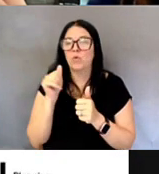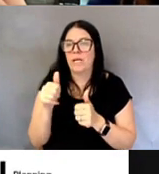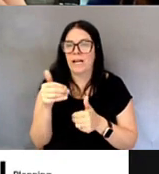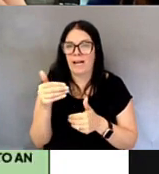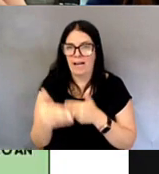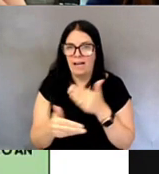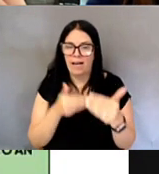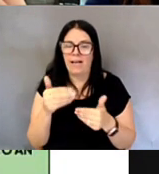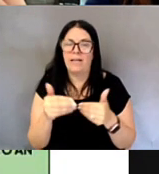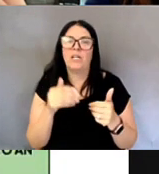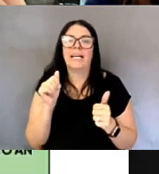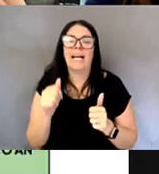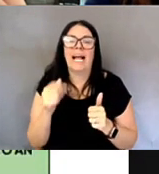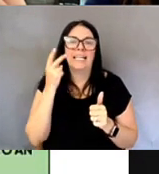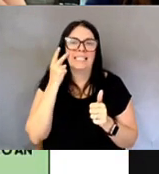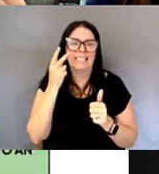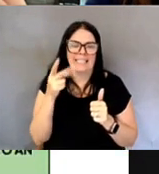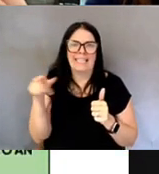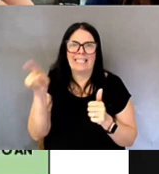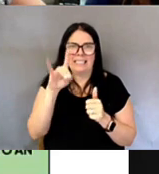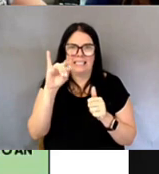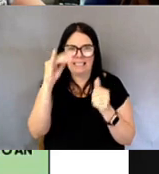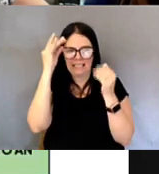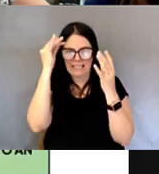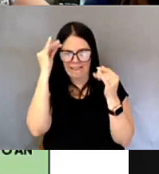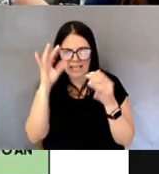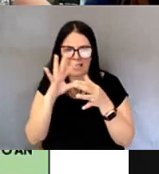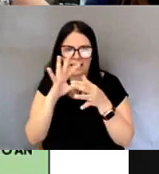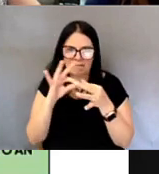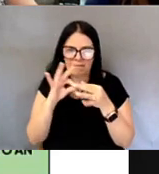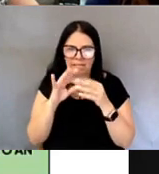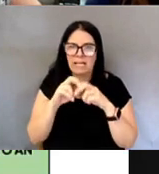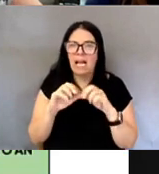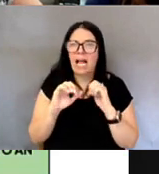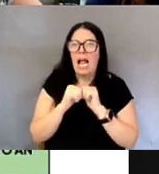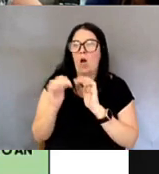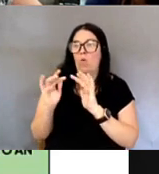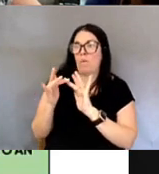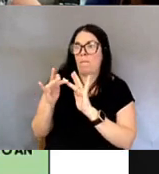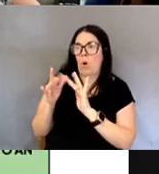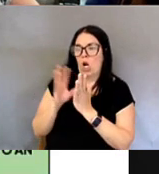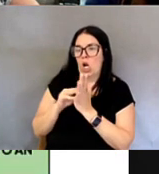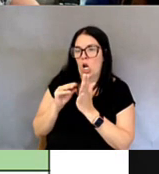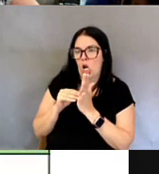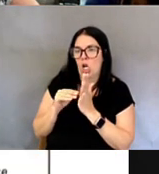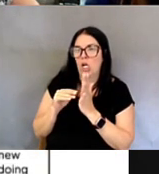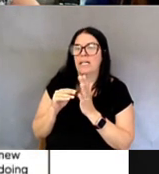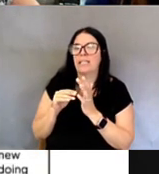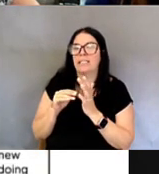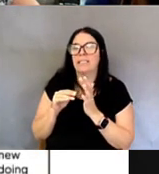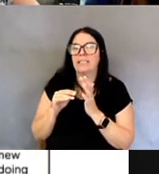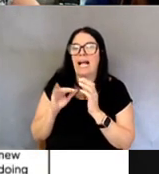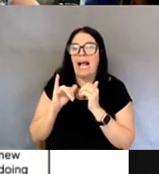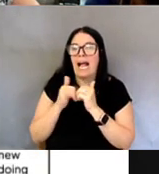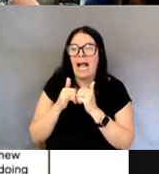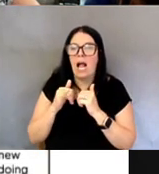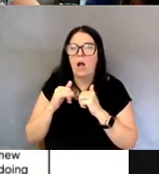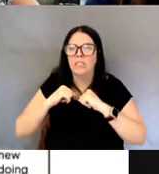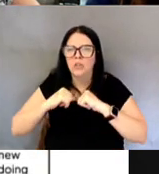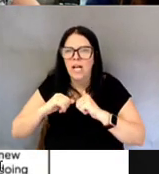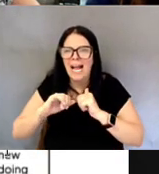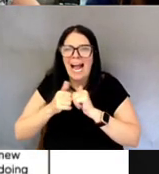see that there's been a lot of thought put into remote learners, delays, insecurities around digital format, what